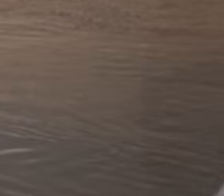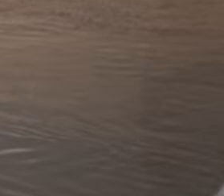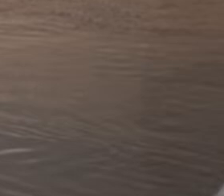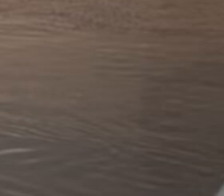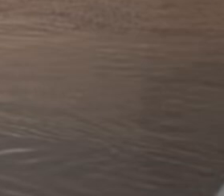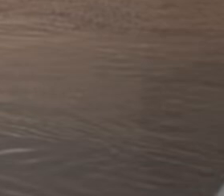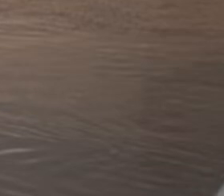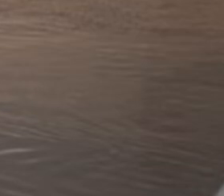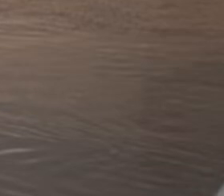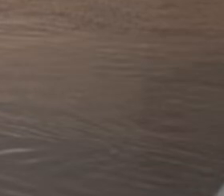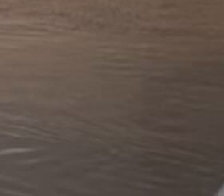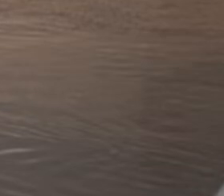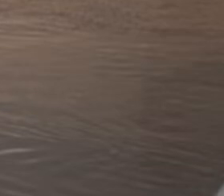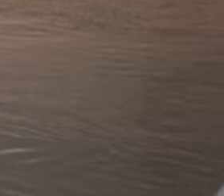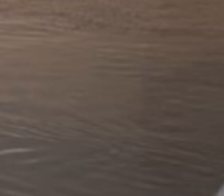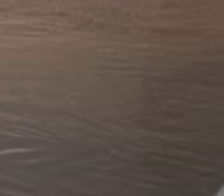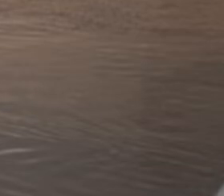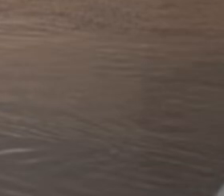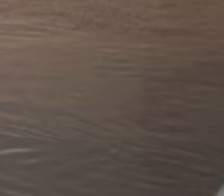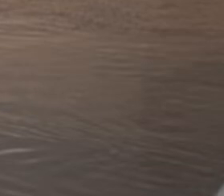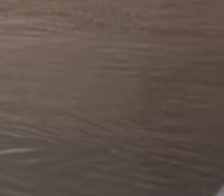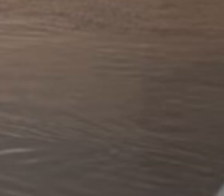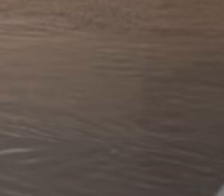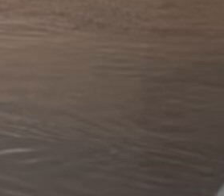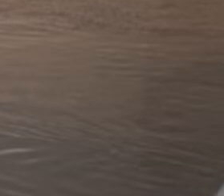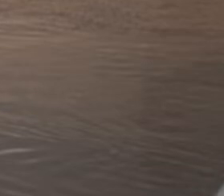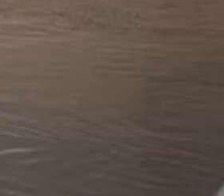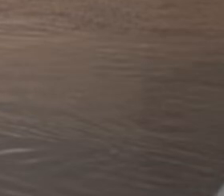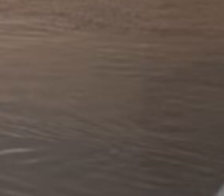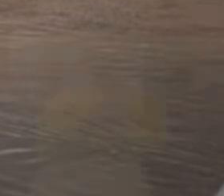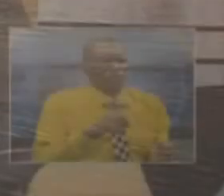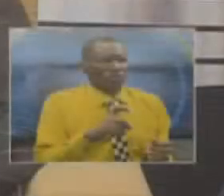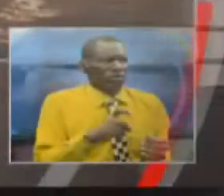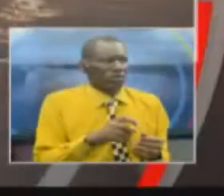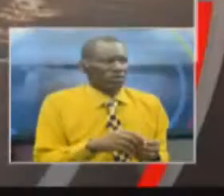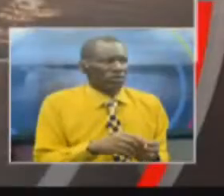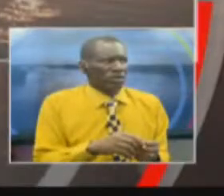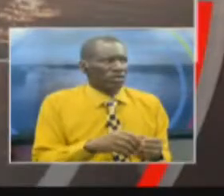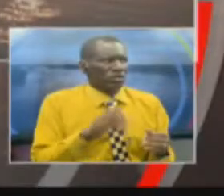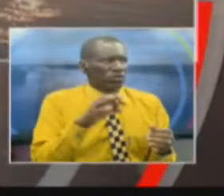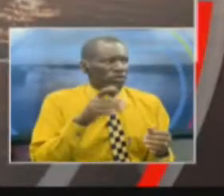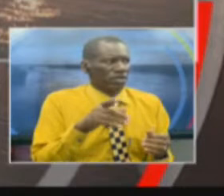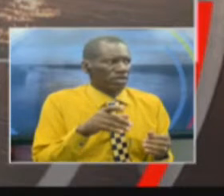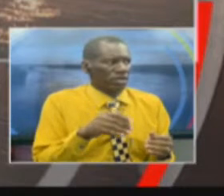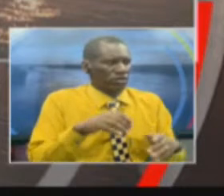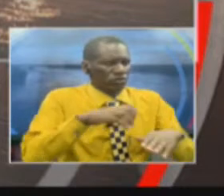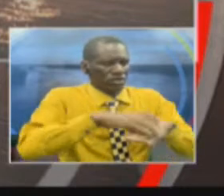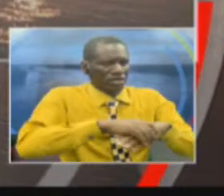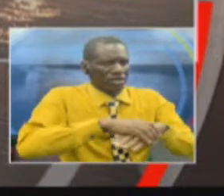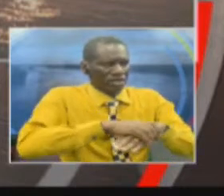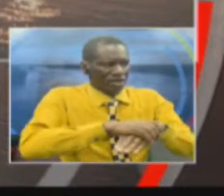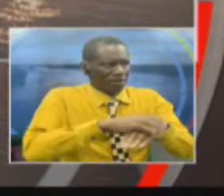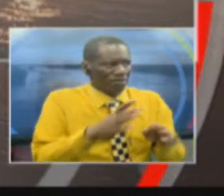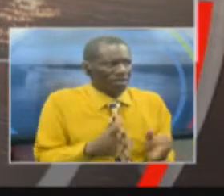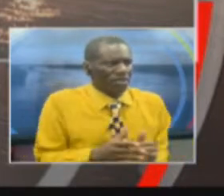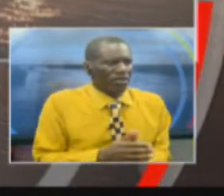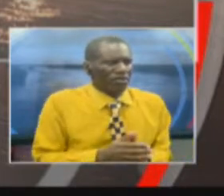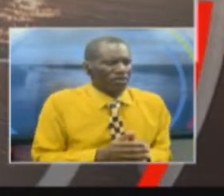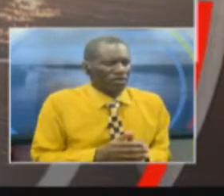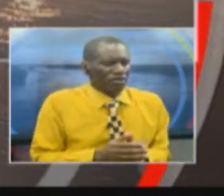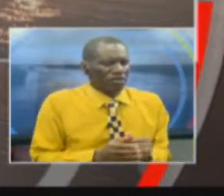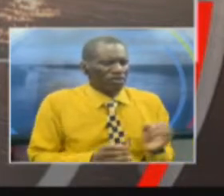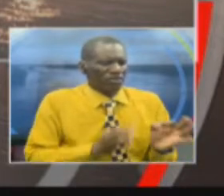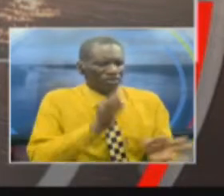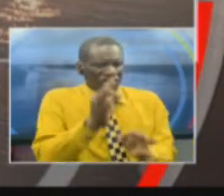My question is to the therapist. Okay. If you